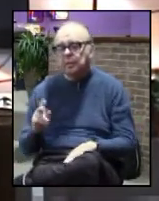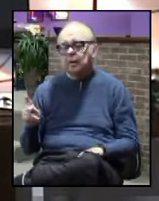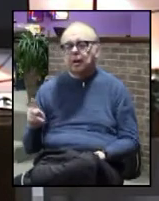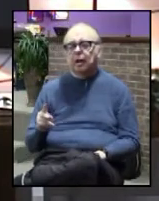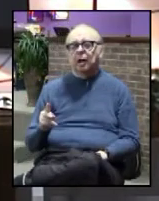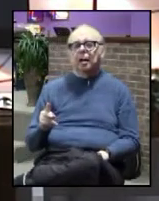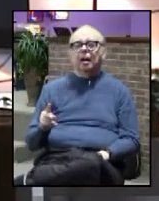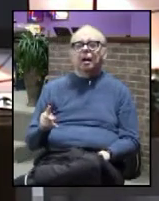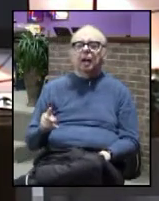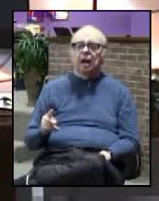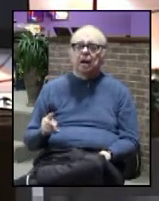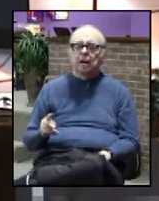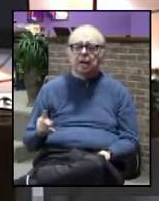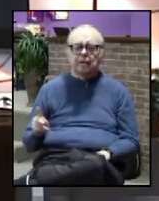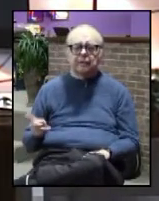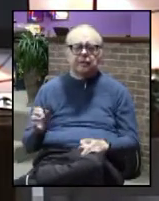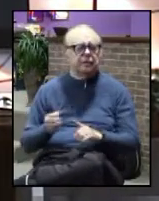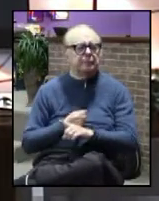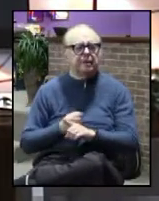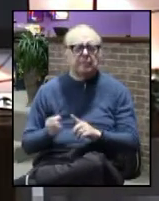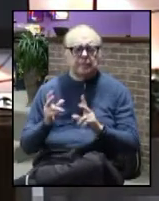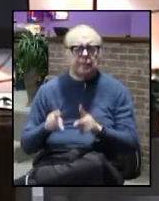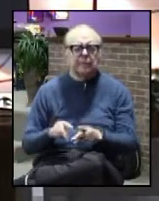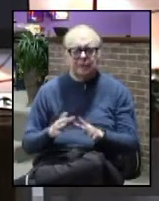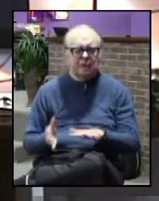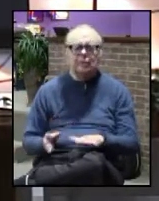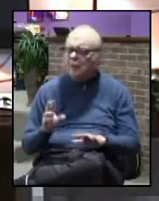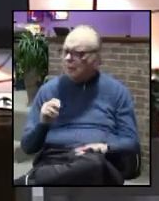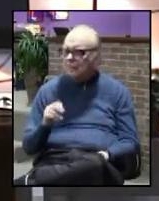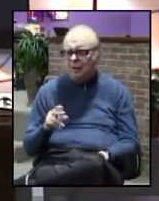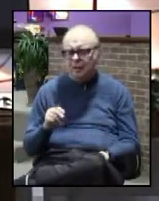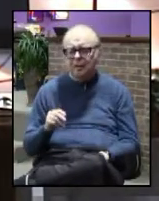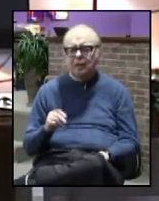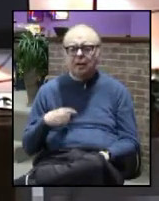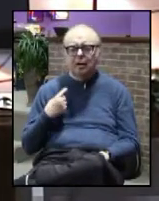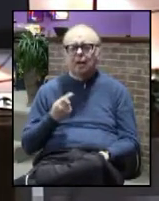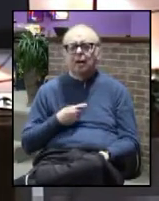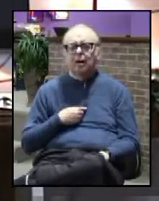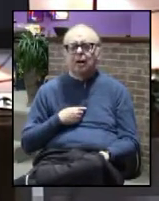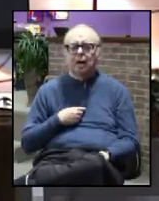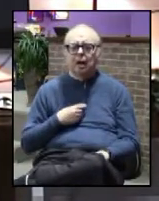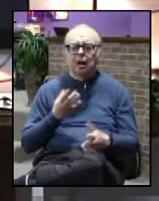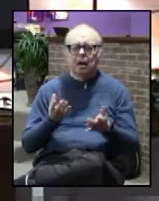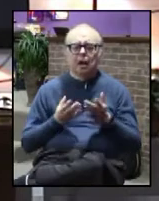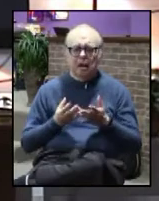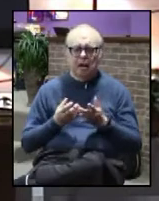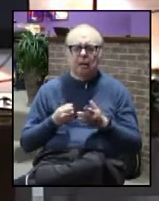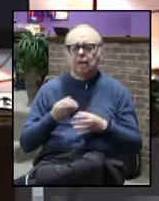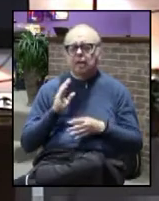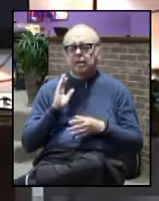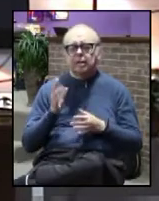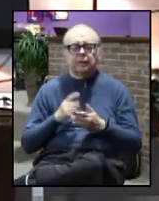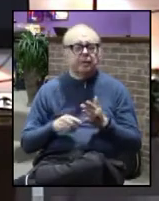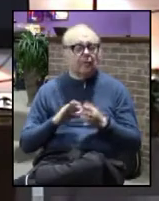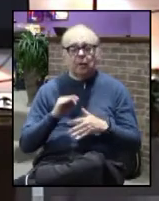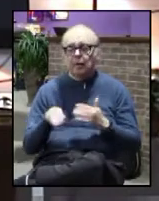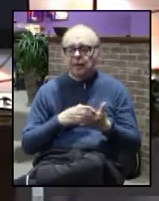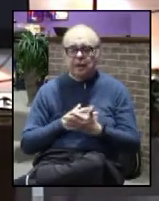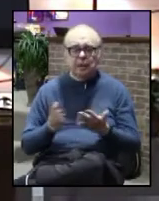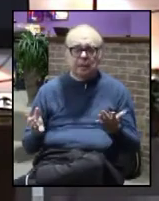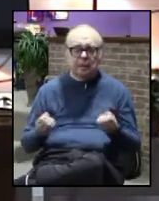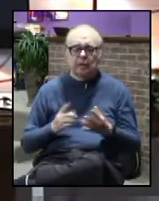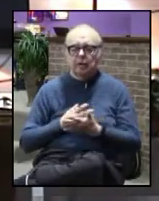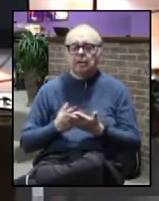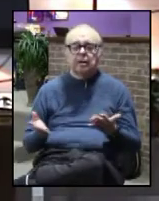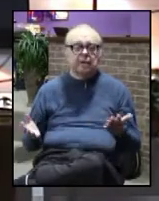After you just beat somebody to death? No. We want to give God the credit for a lot of stuff, but a lot